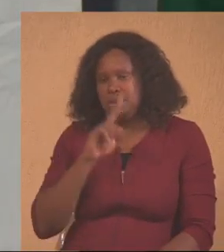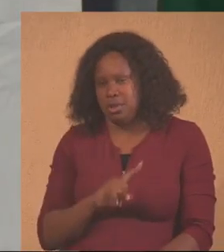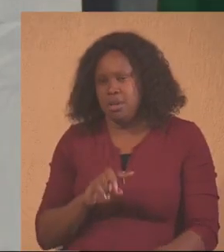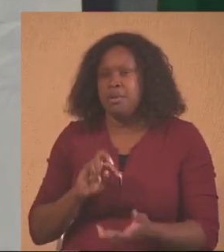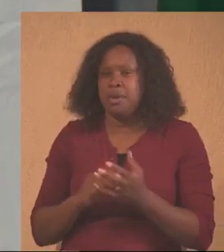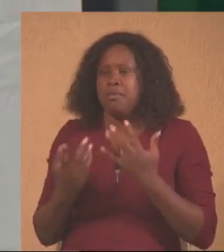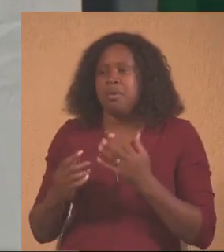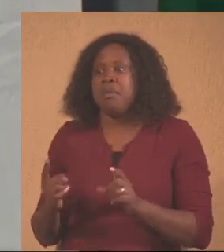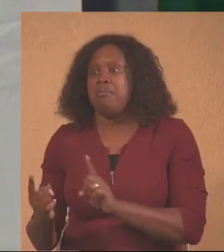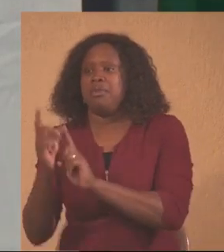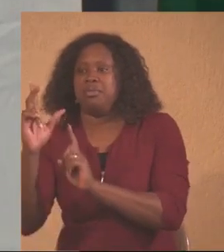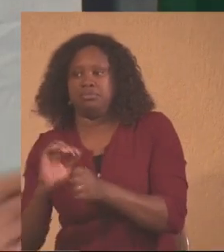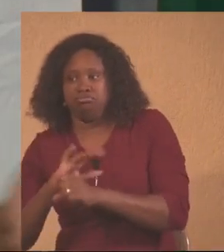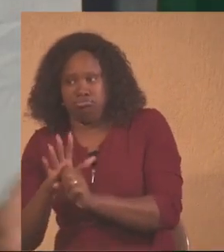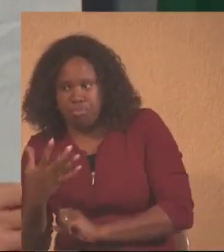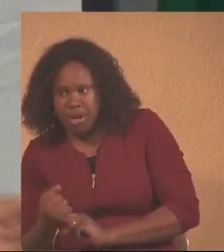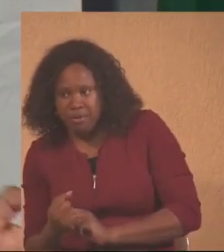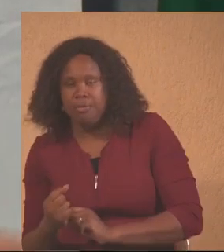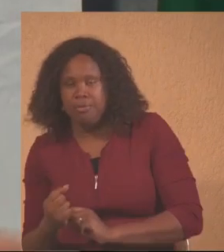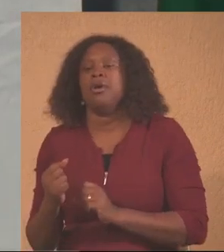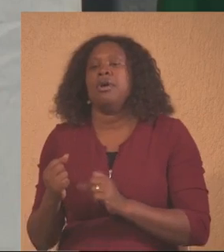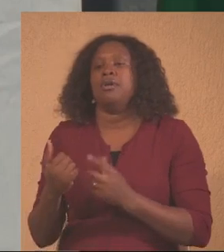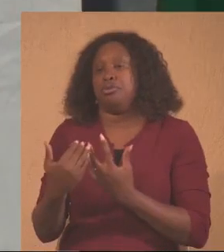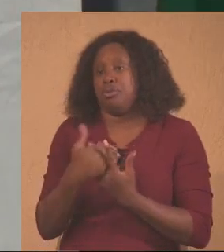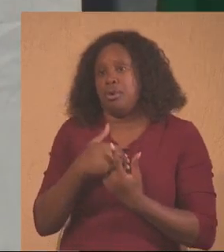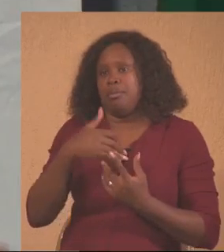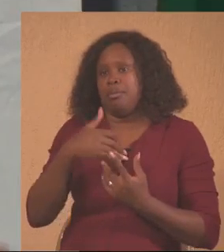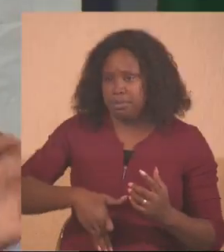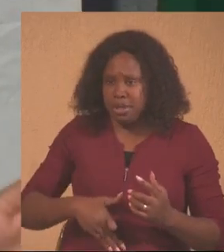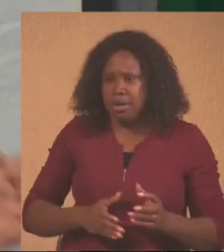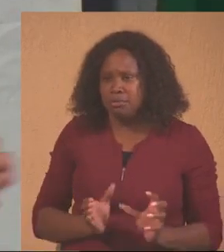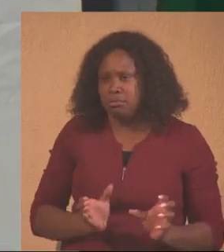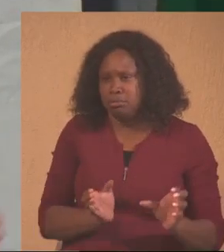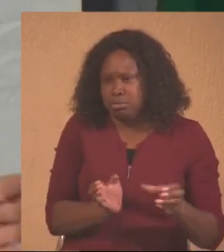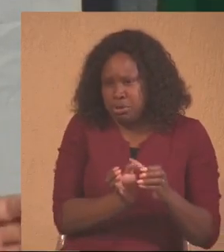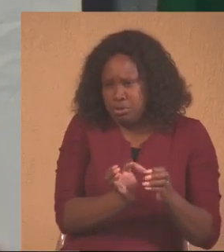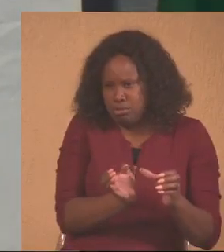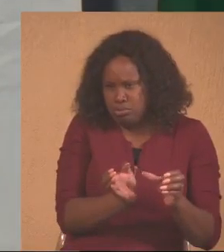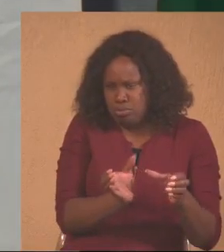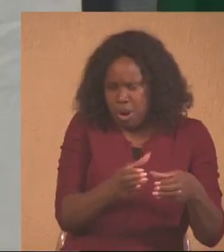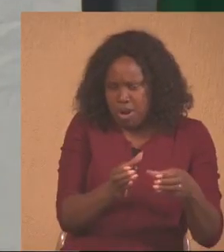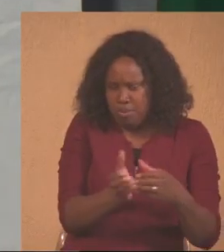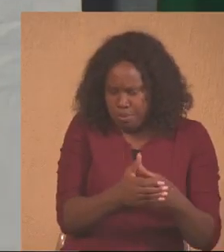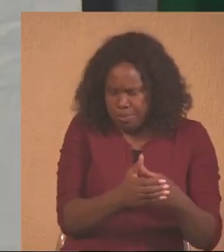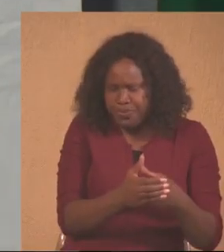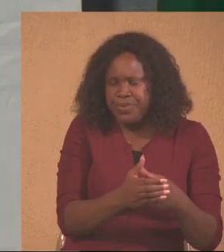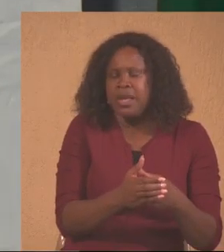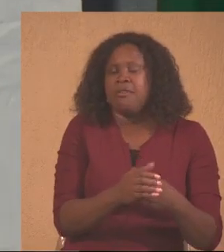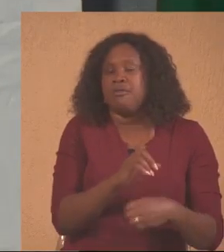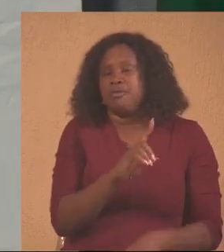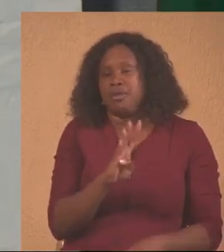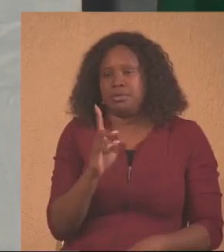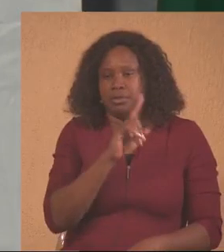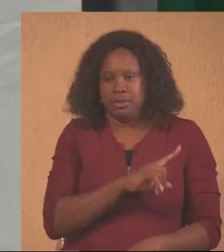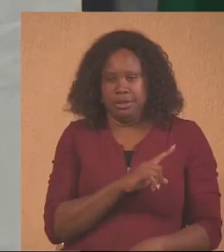might present with signs and symptoms might take about 14 days. So that's the period of quarantine. So what